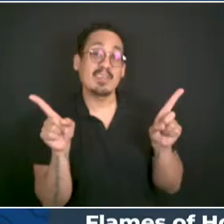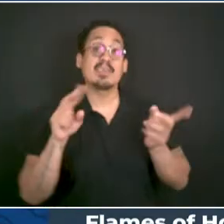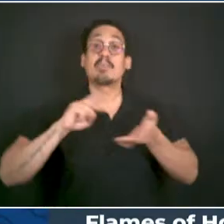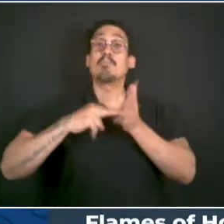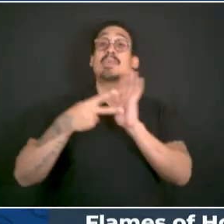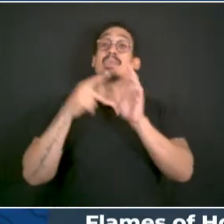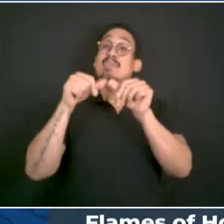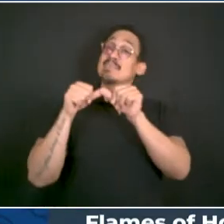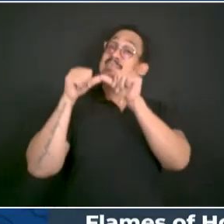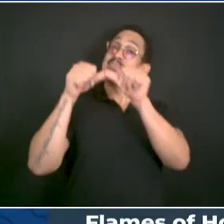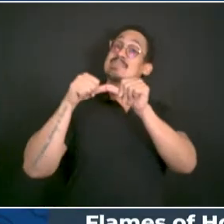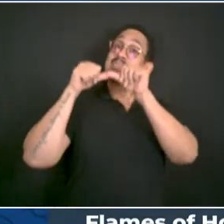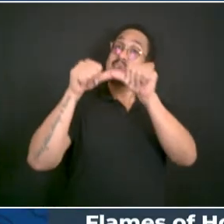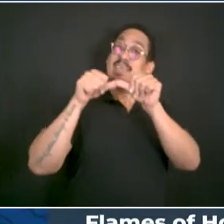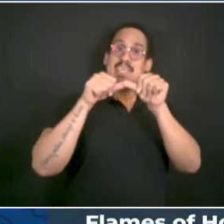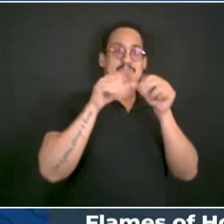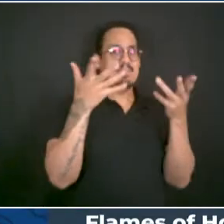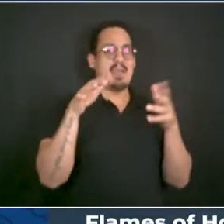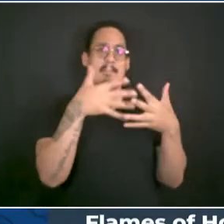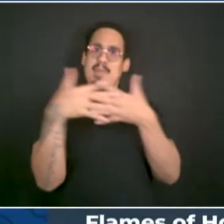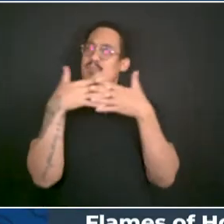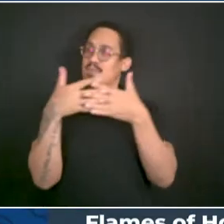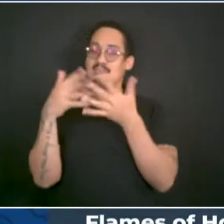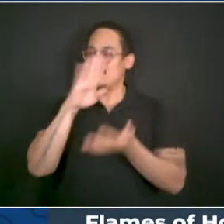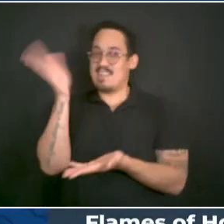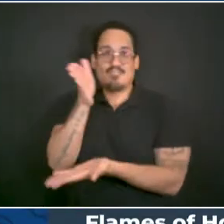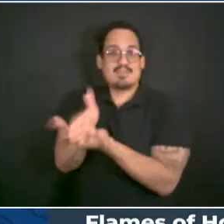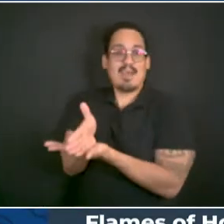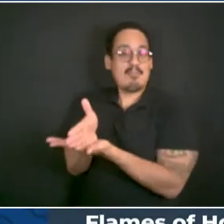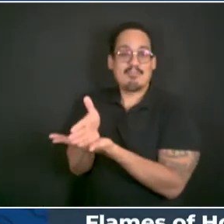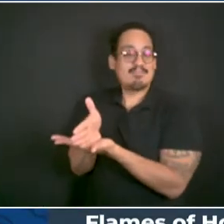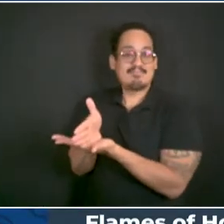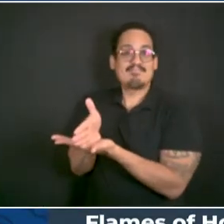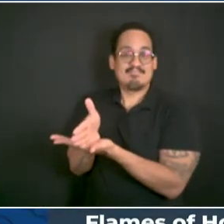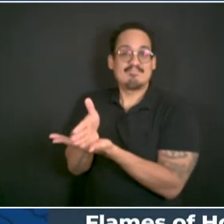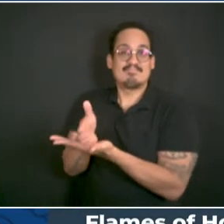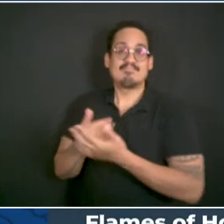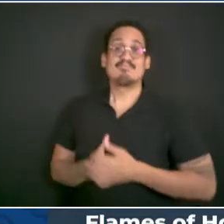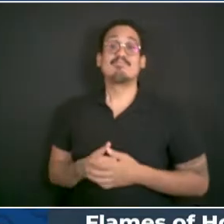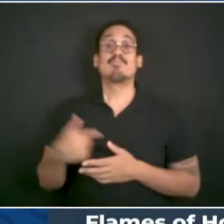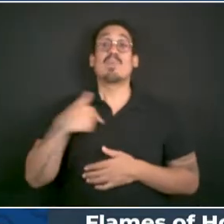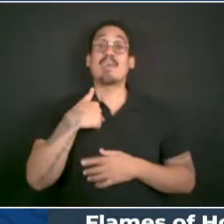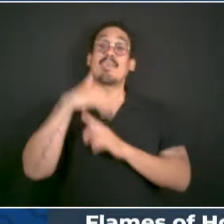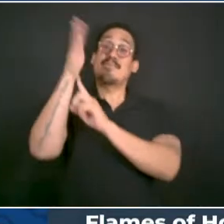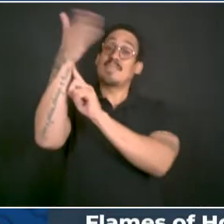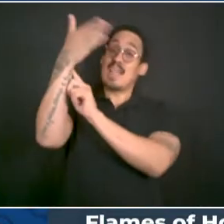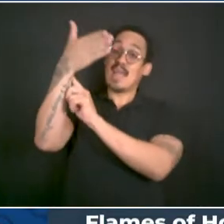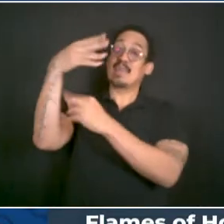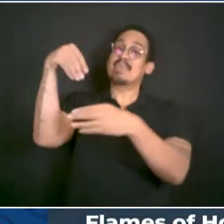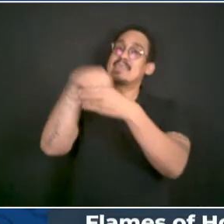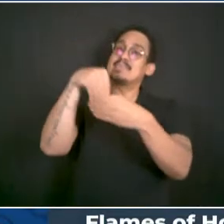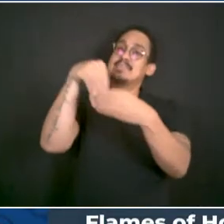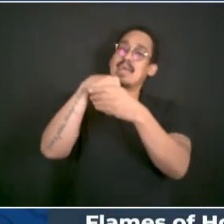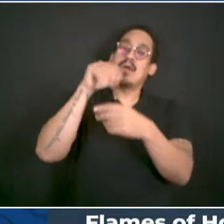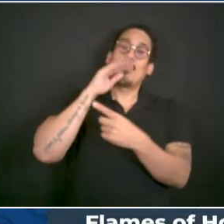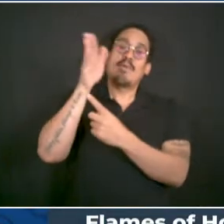folded flag is 13 feet long. It's sculpted. It floats within the arcs, and there are mosaic tiles. The flag represents